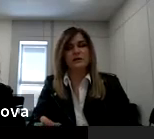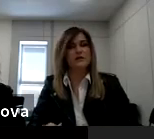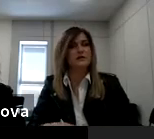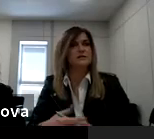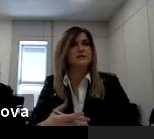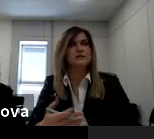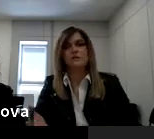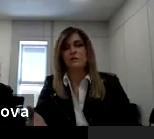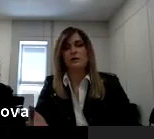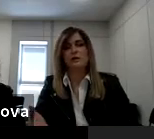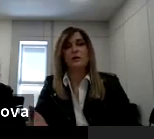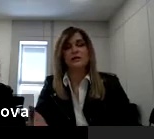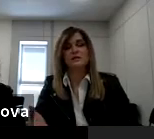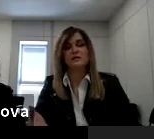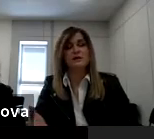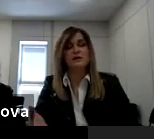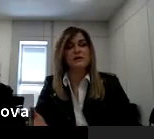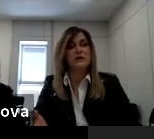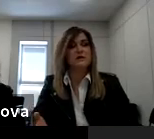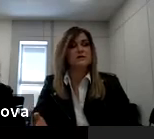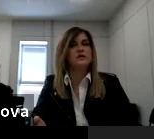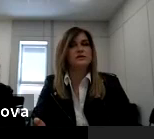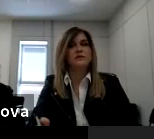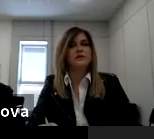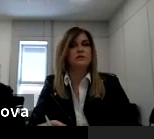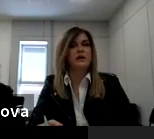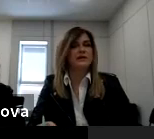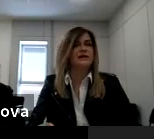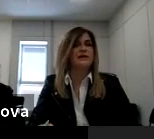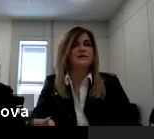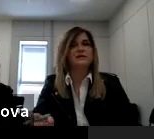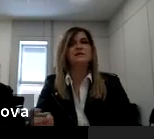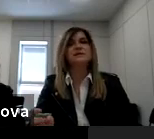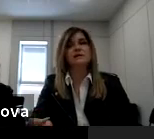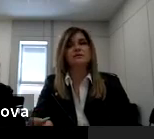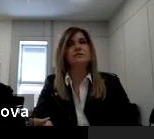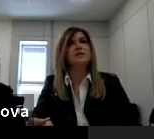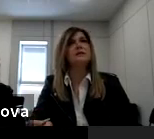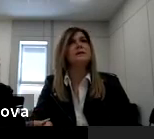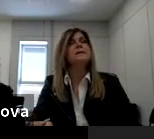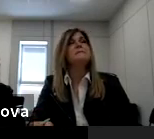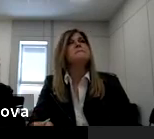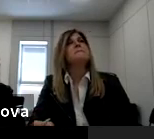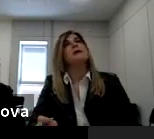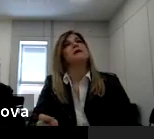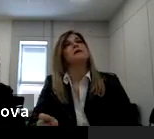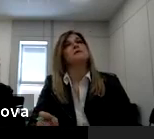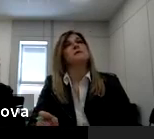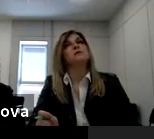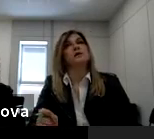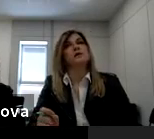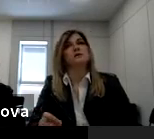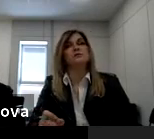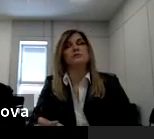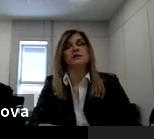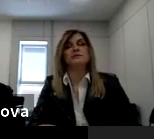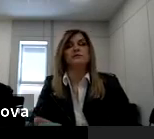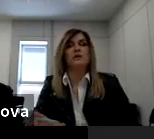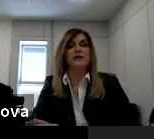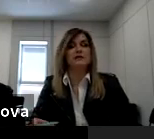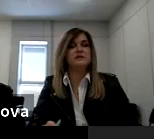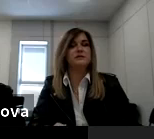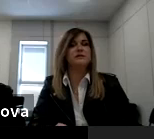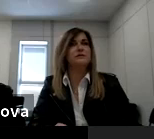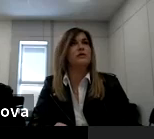white color, is all our white color. So it will be a white light in a narrow beam. So it is appropriate